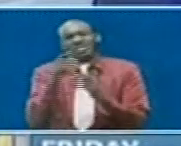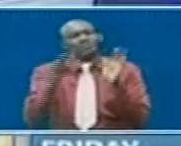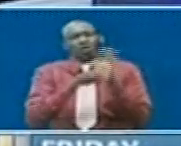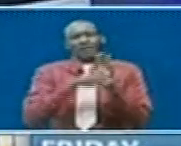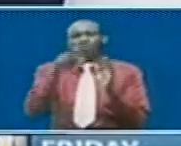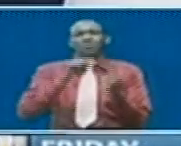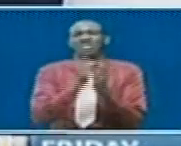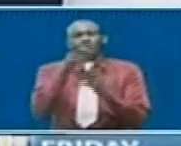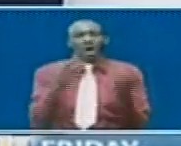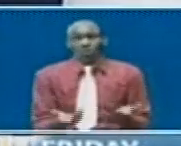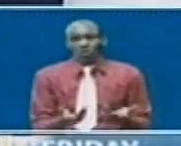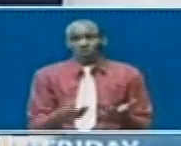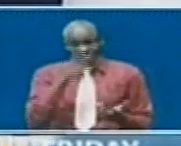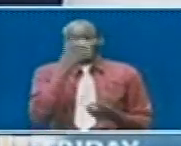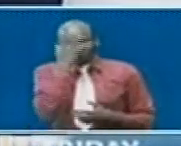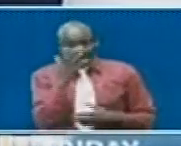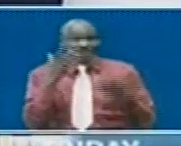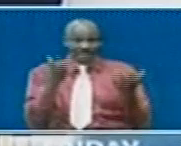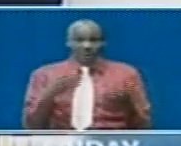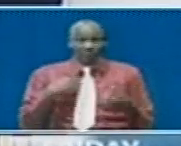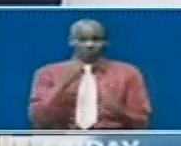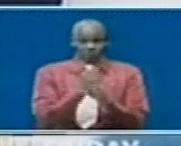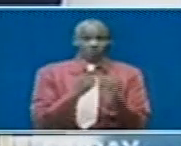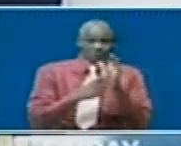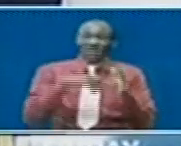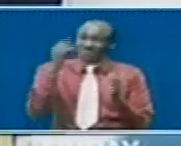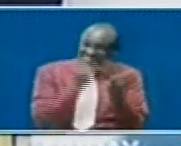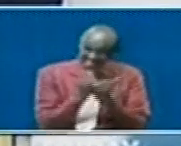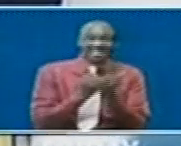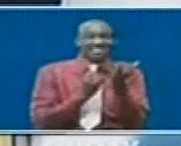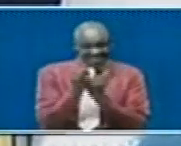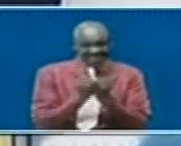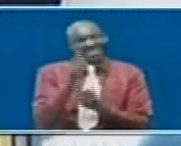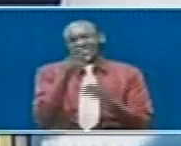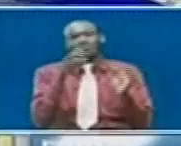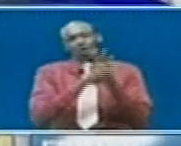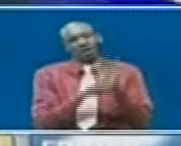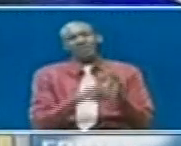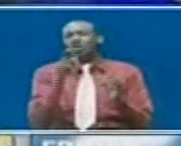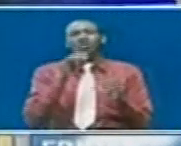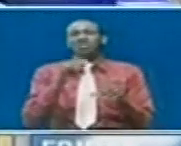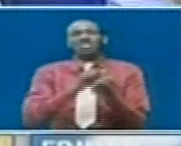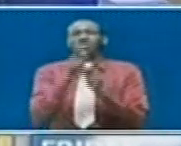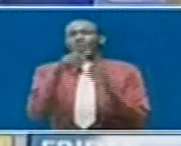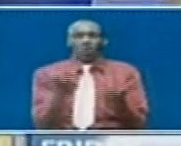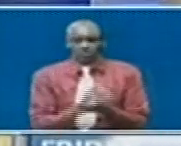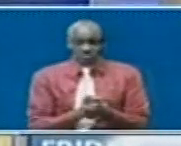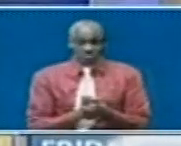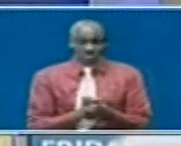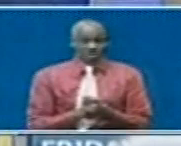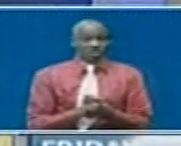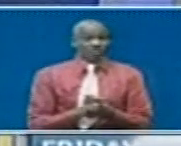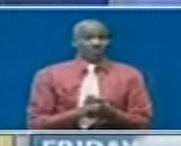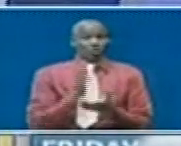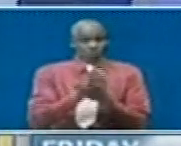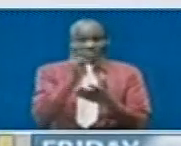you? You're saying that you're shy, but now you have to do this show every single Saturday. How has it been for you? Well, it definitely, you know,